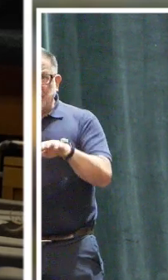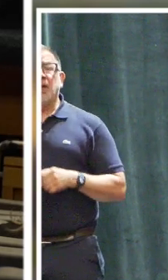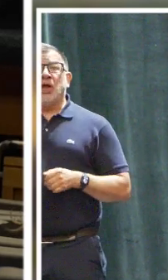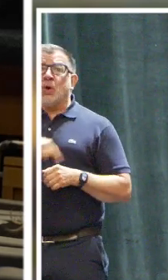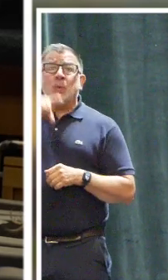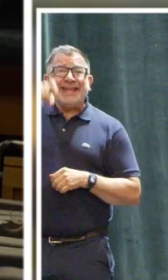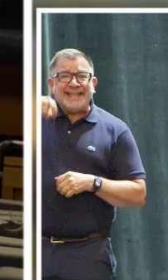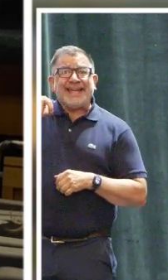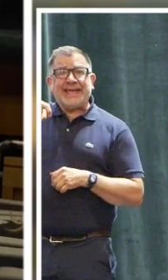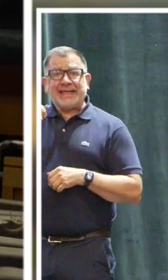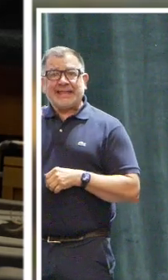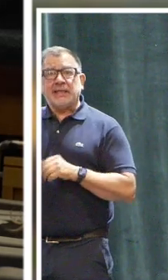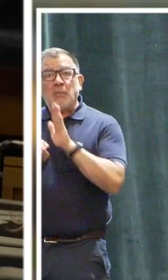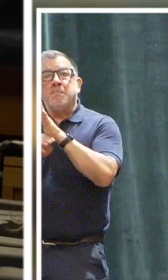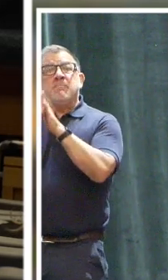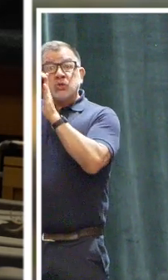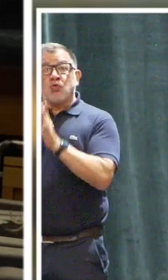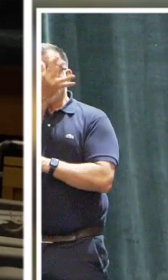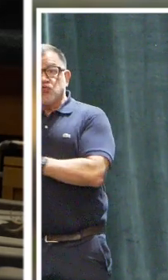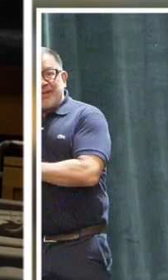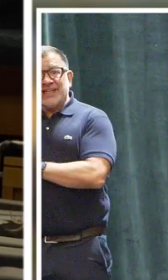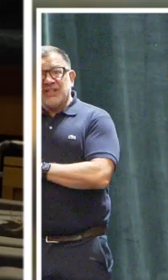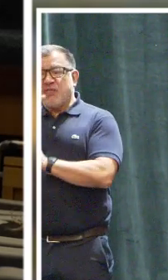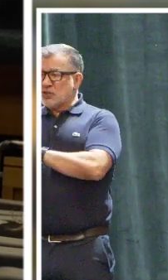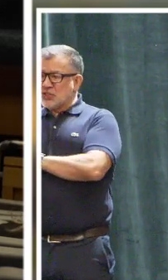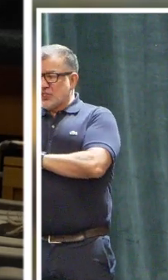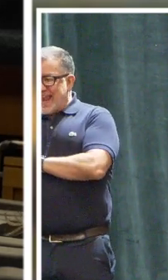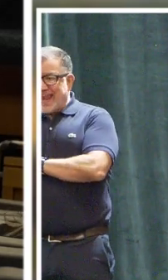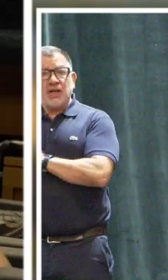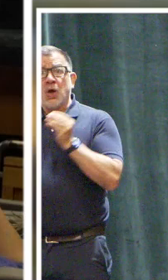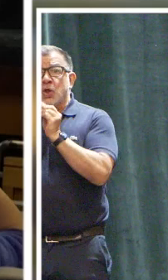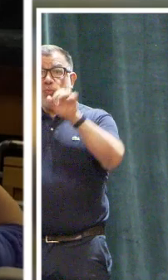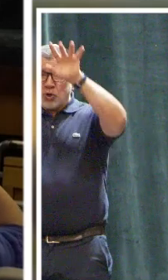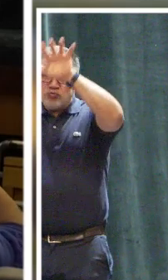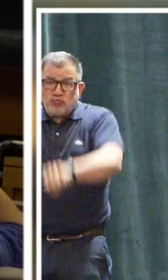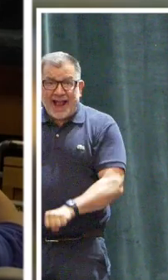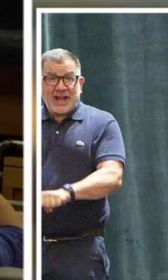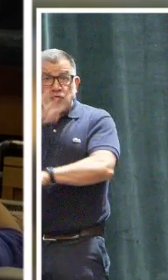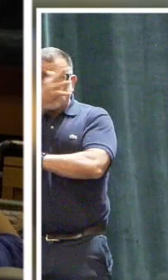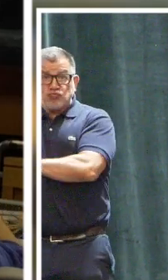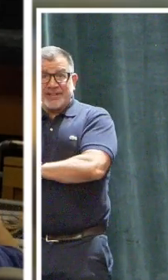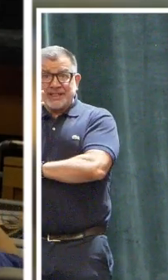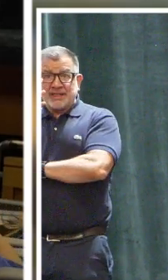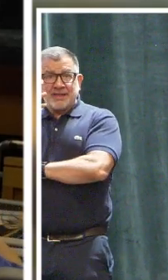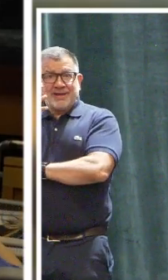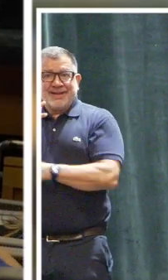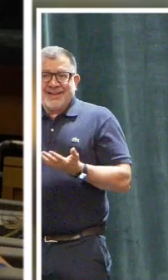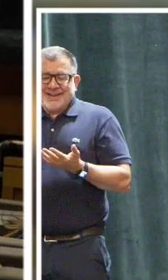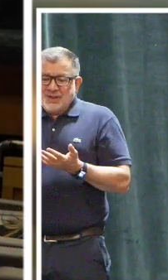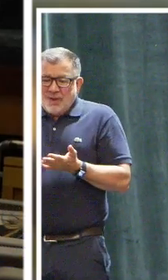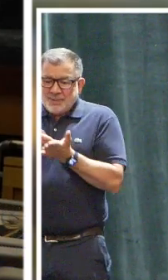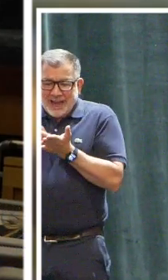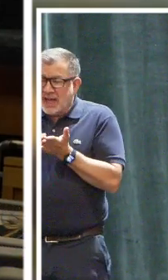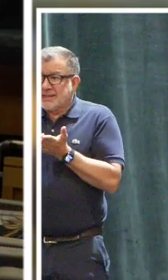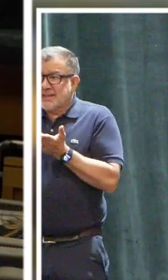mature trees. We need them for our shade. And the more you take away, and there's elderly people here, you have to be honest. I mean, I can't